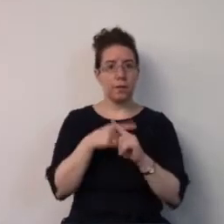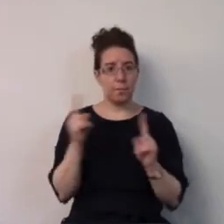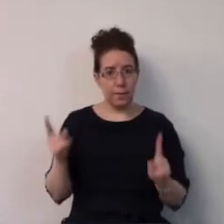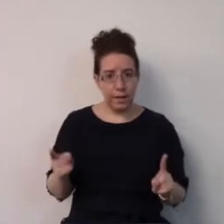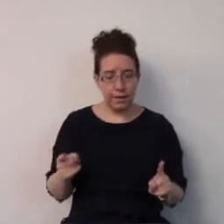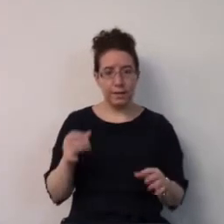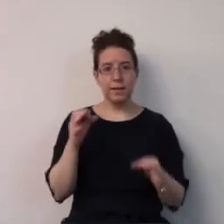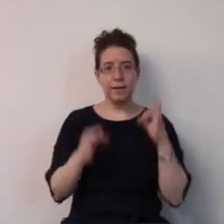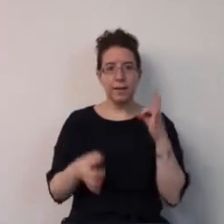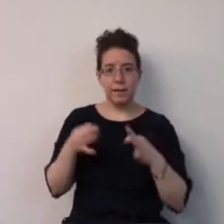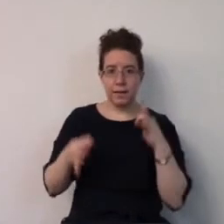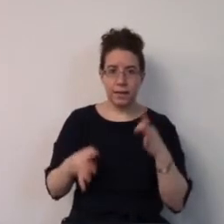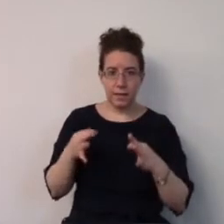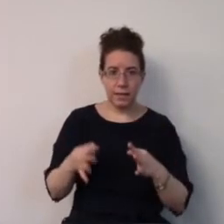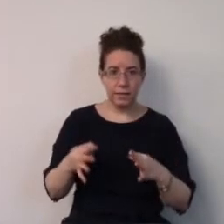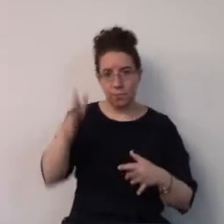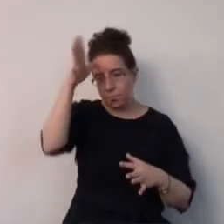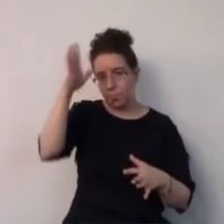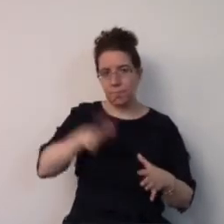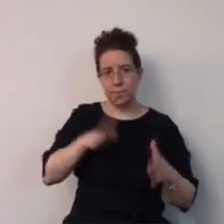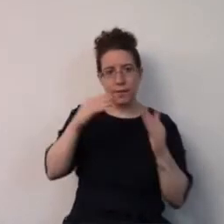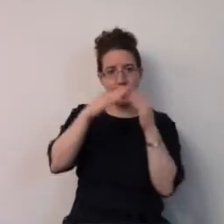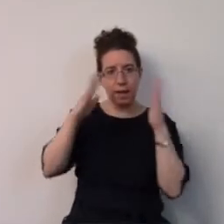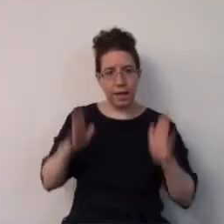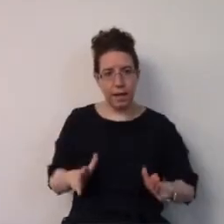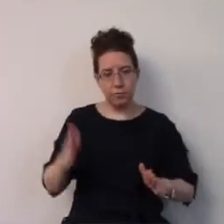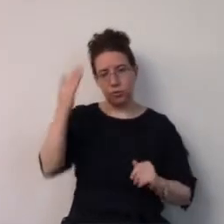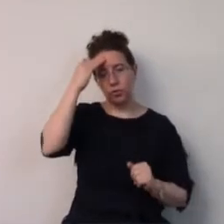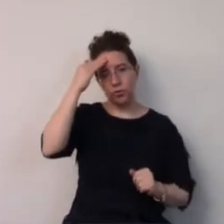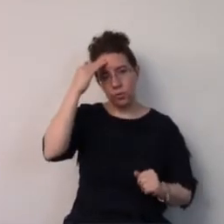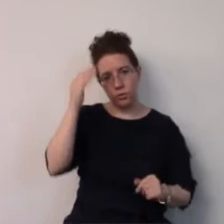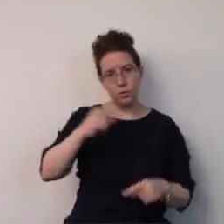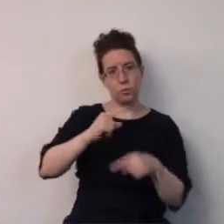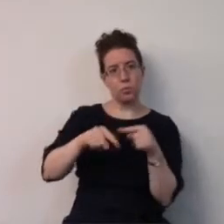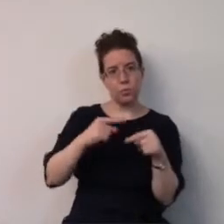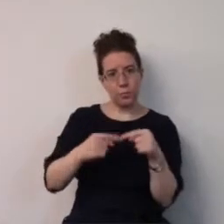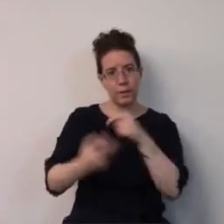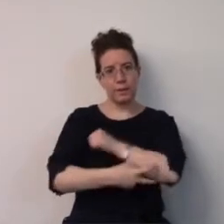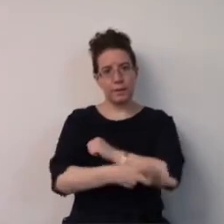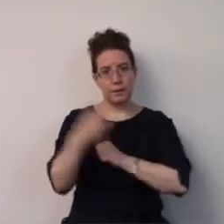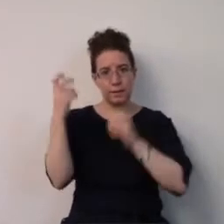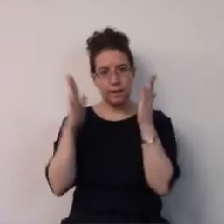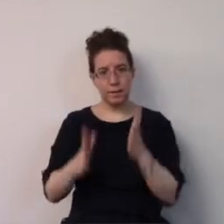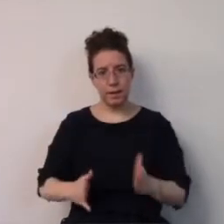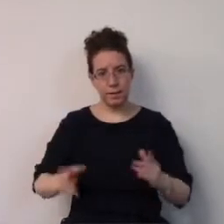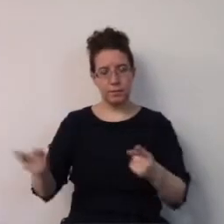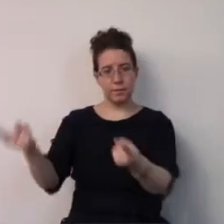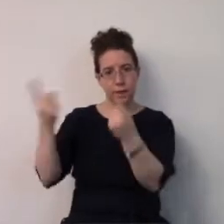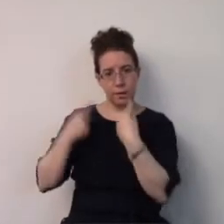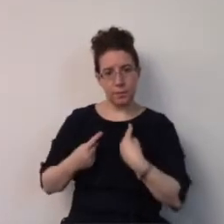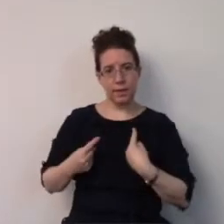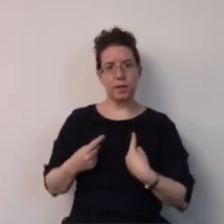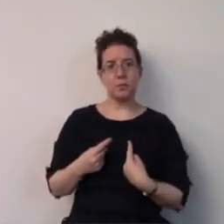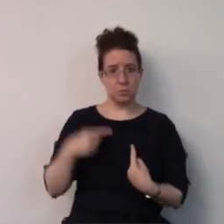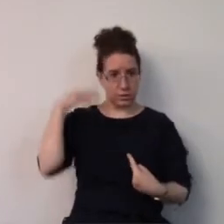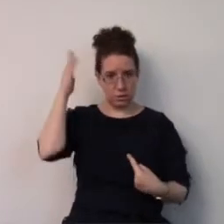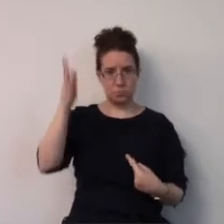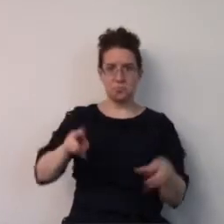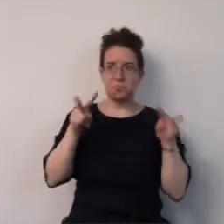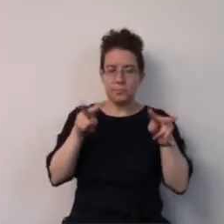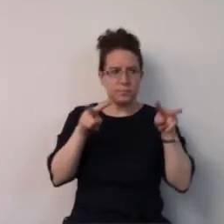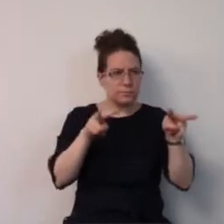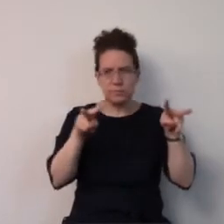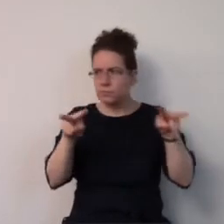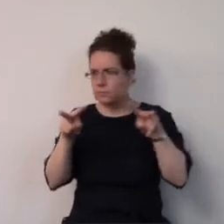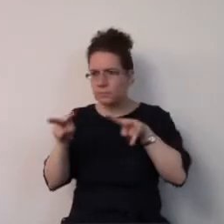think, the Son of Man cometh. Therefore, watch. Watch is the key word.